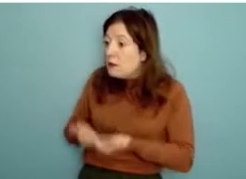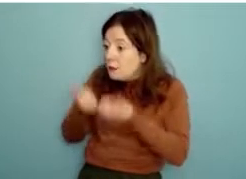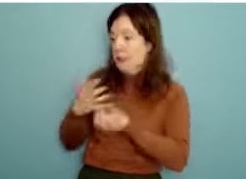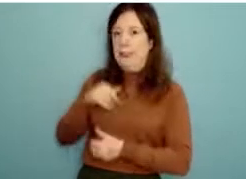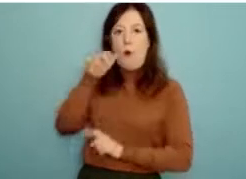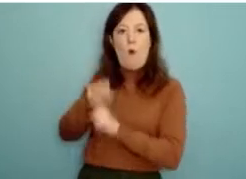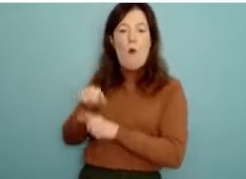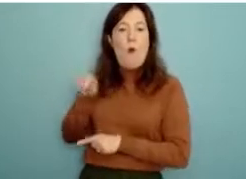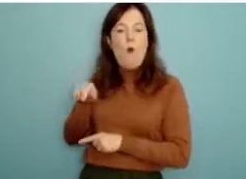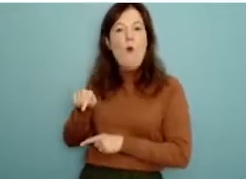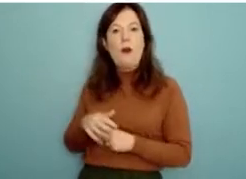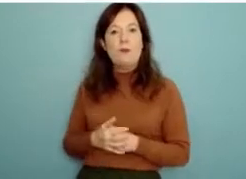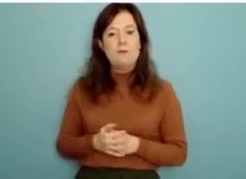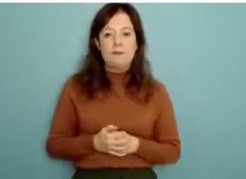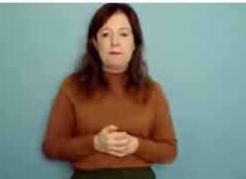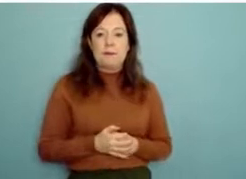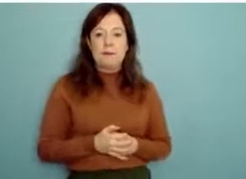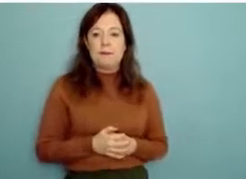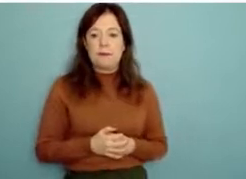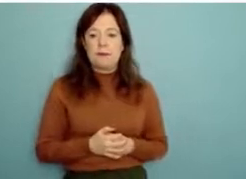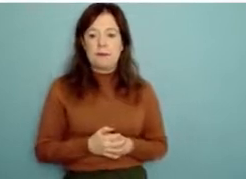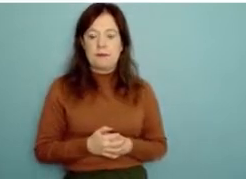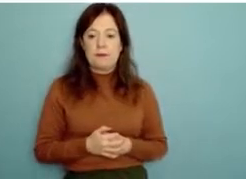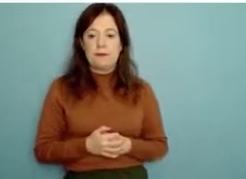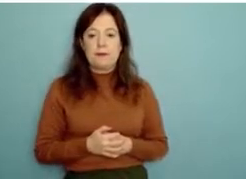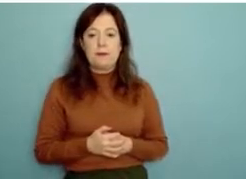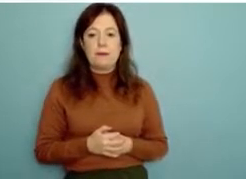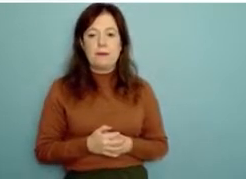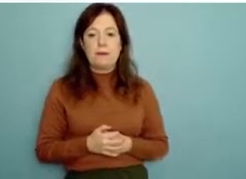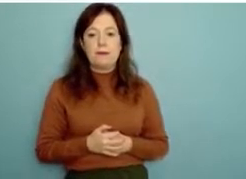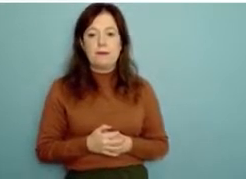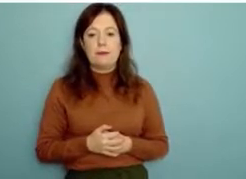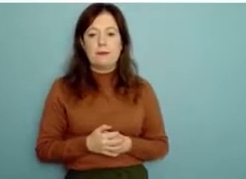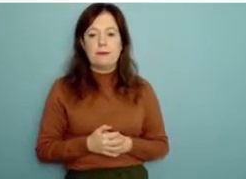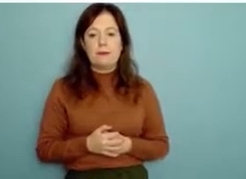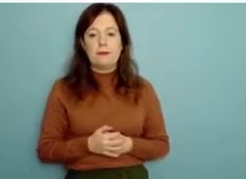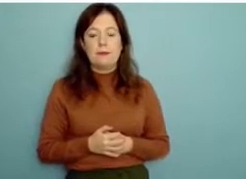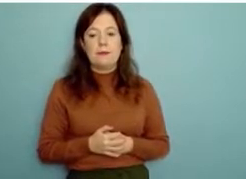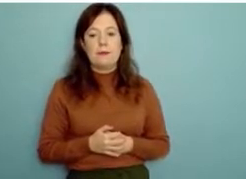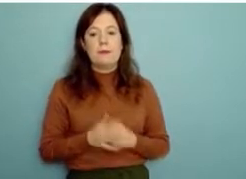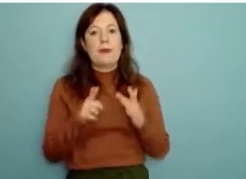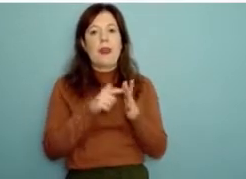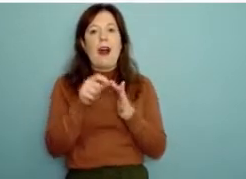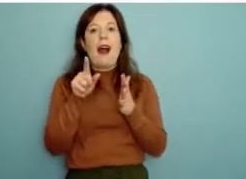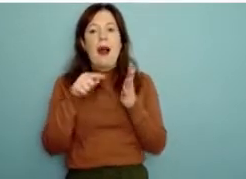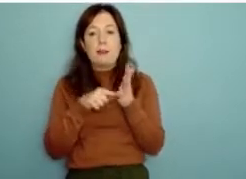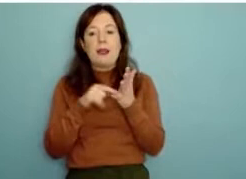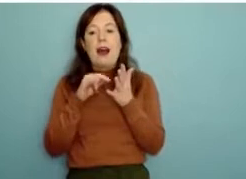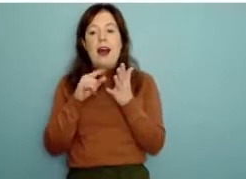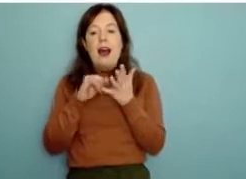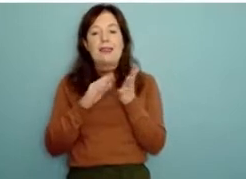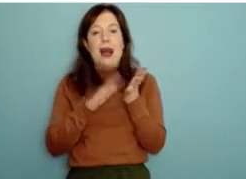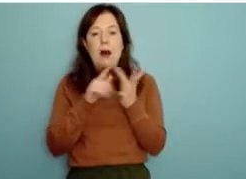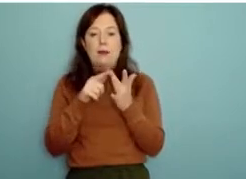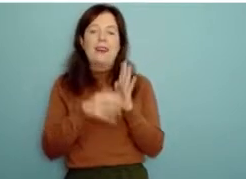slide. So I'm going to talk a little bit this morning about IAPT SMI, and IAPT stands for